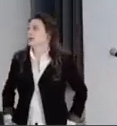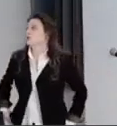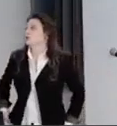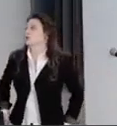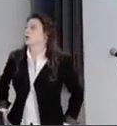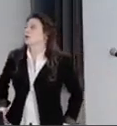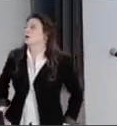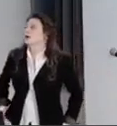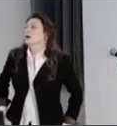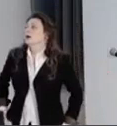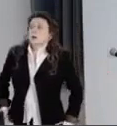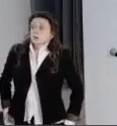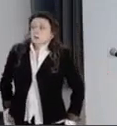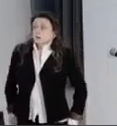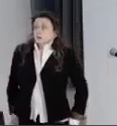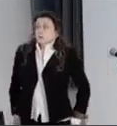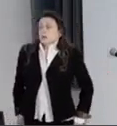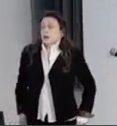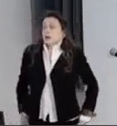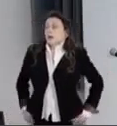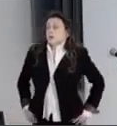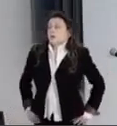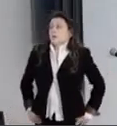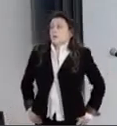is a potential